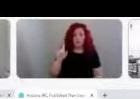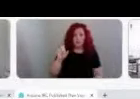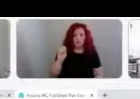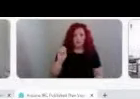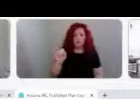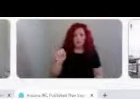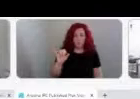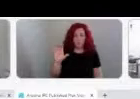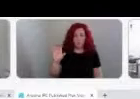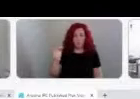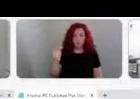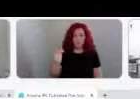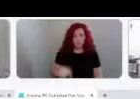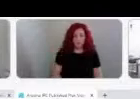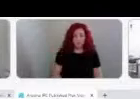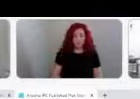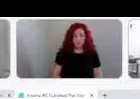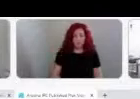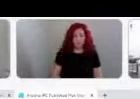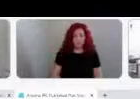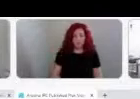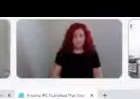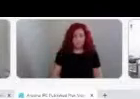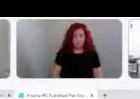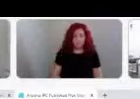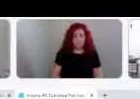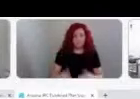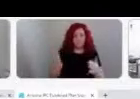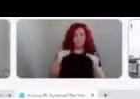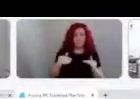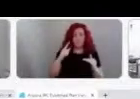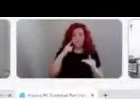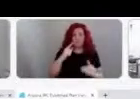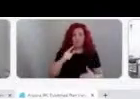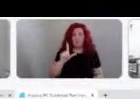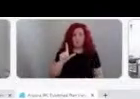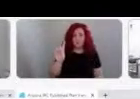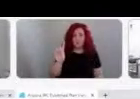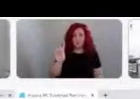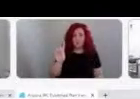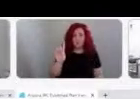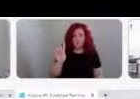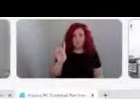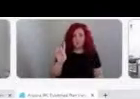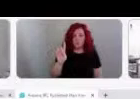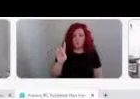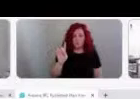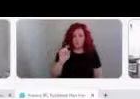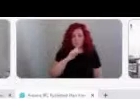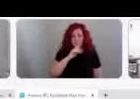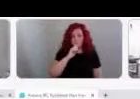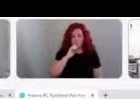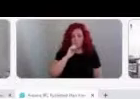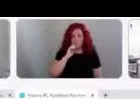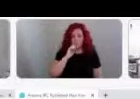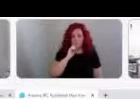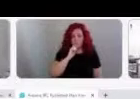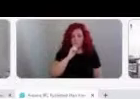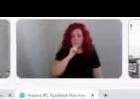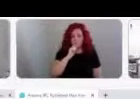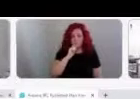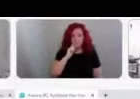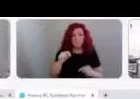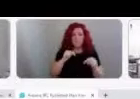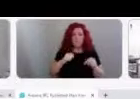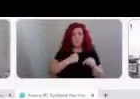uh casa grande next on the legislative district and i'm sorry going back uh the cd map was